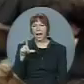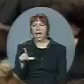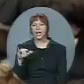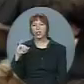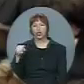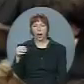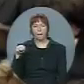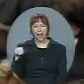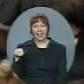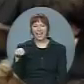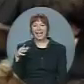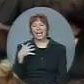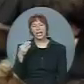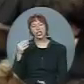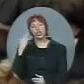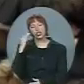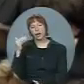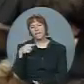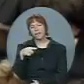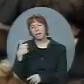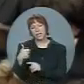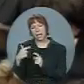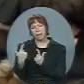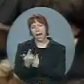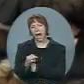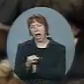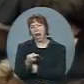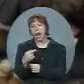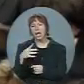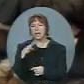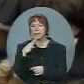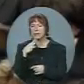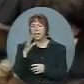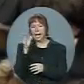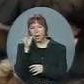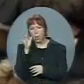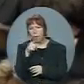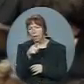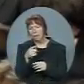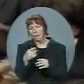extremist elements in his own caucus. I'd suggest, Mr. Speaker, that he get behind his own...